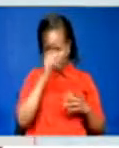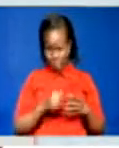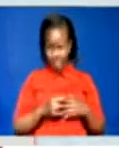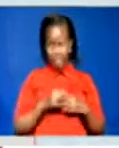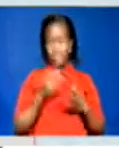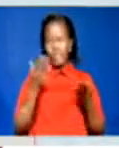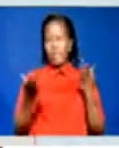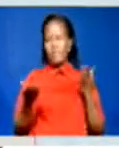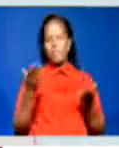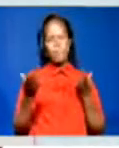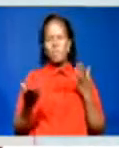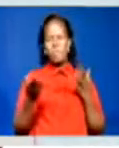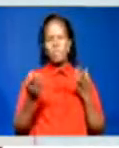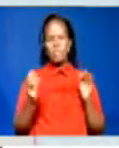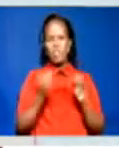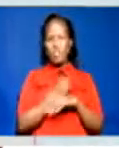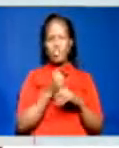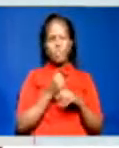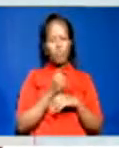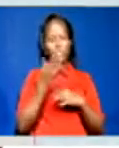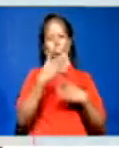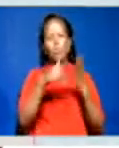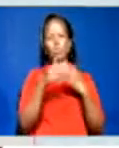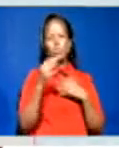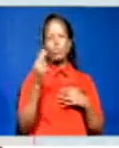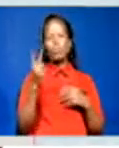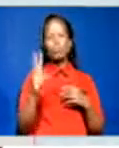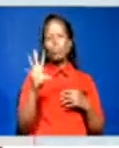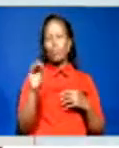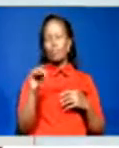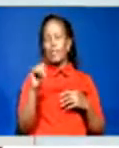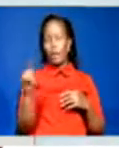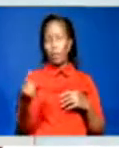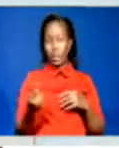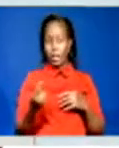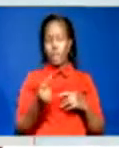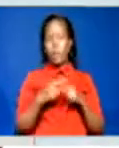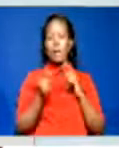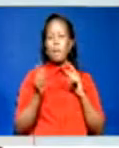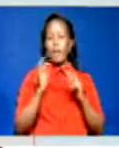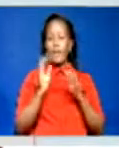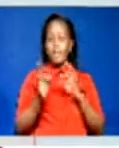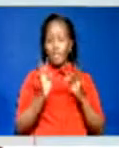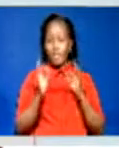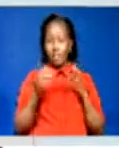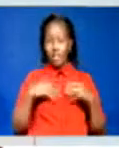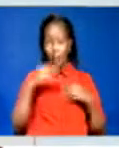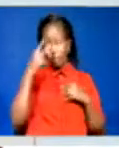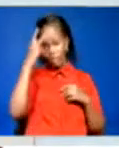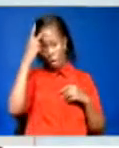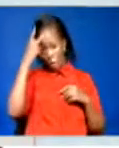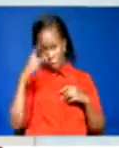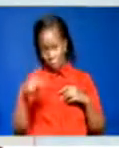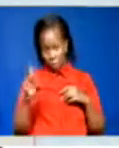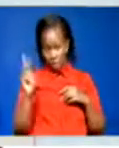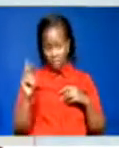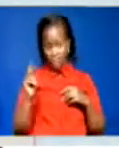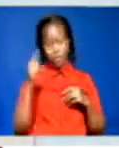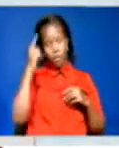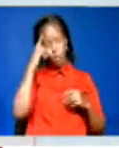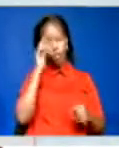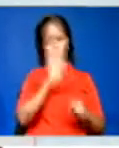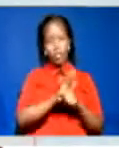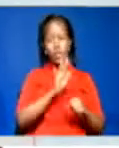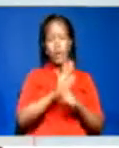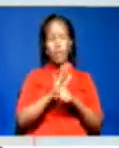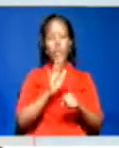do 250,000 houses, but mm-hmm. they provide policies, incentives, for the majority of the